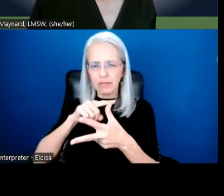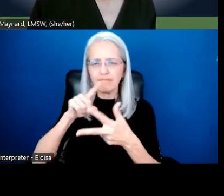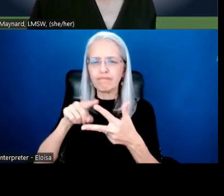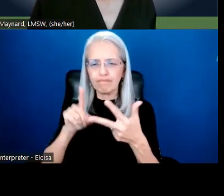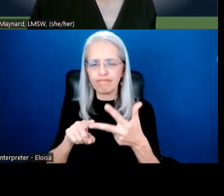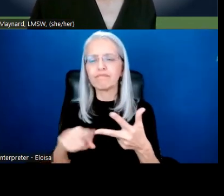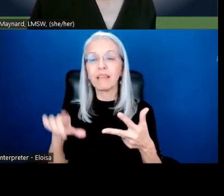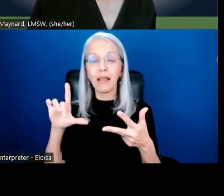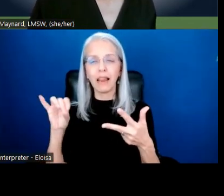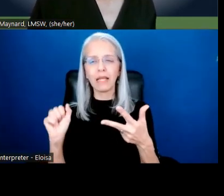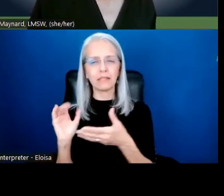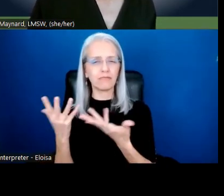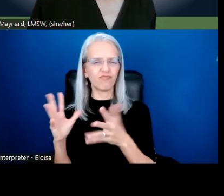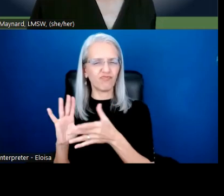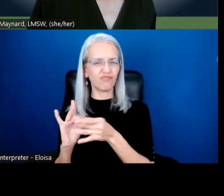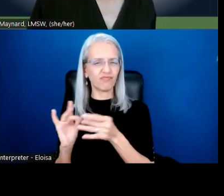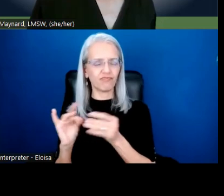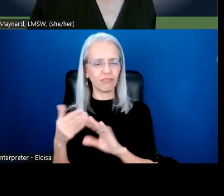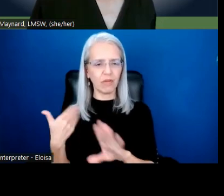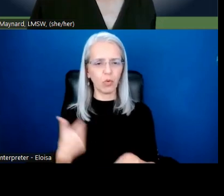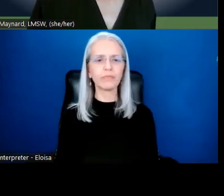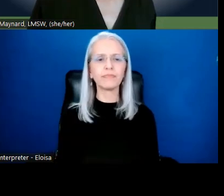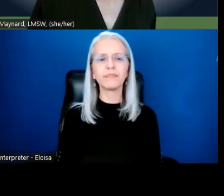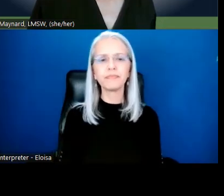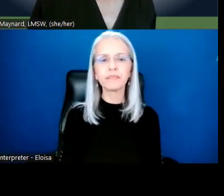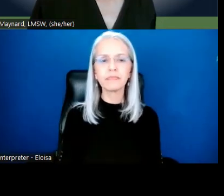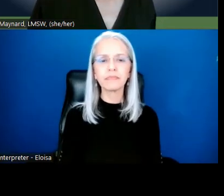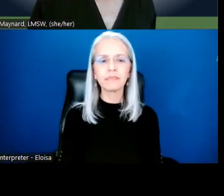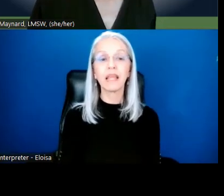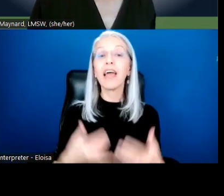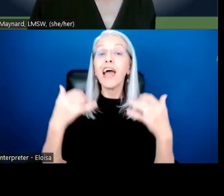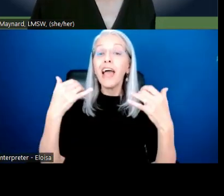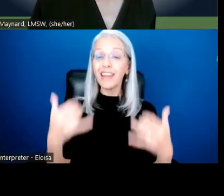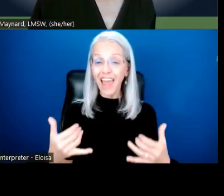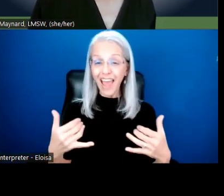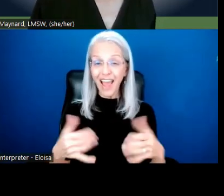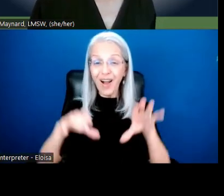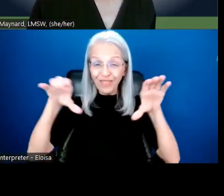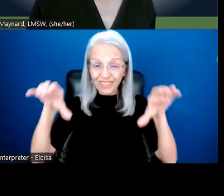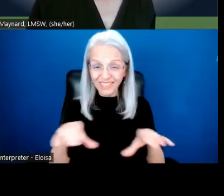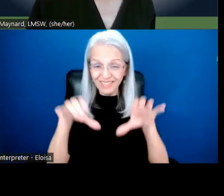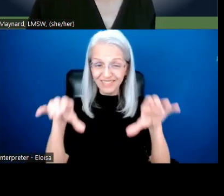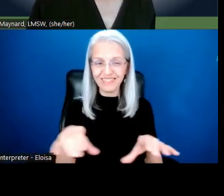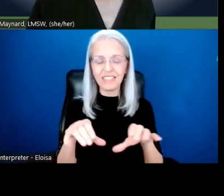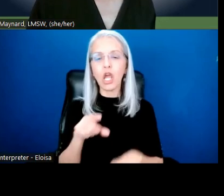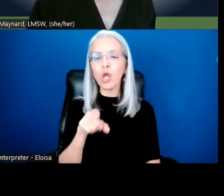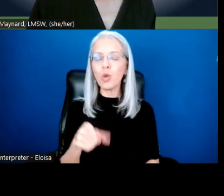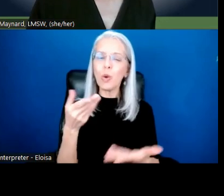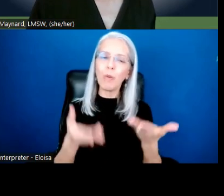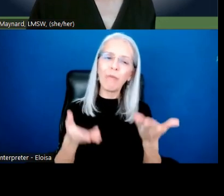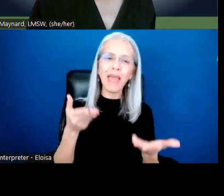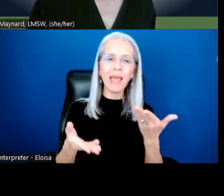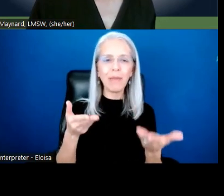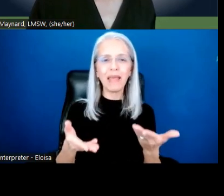Lisa talked about earlier. So I want to take you guys through an exercise, and you may have had